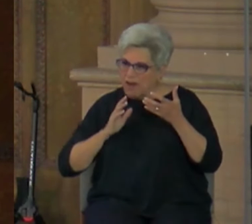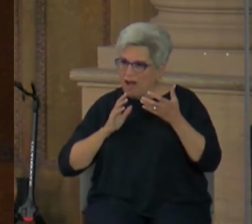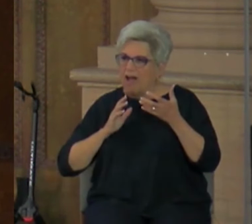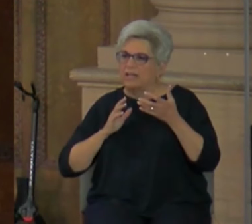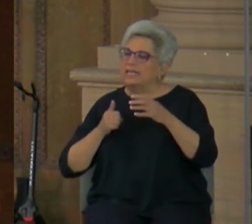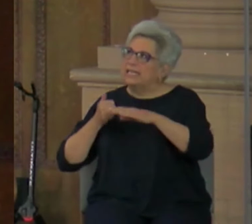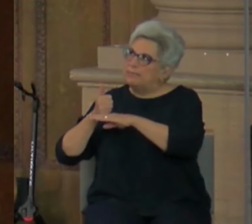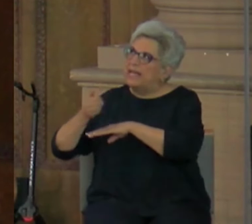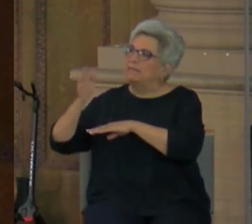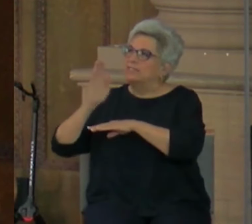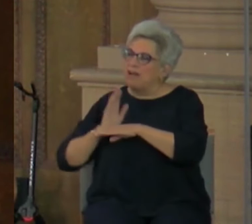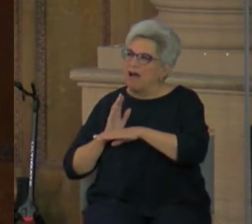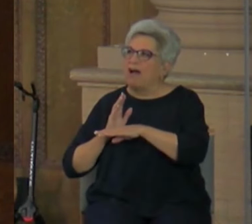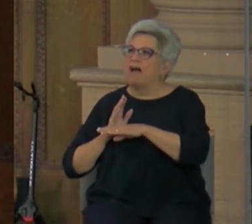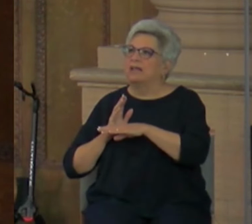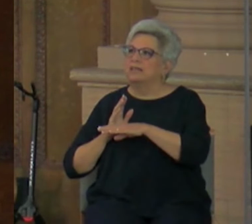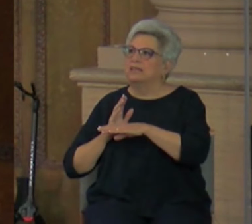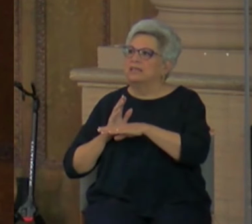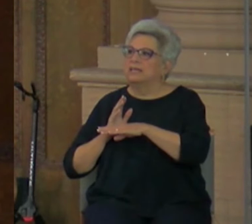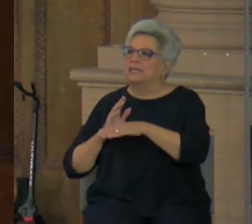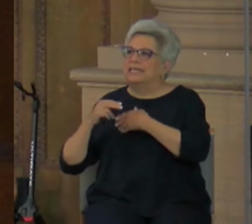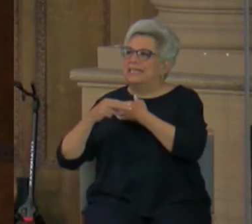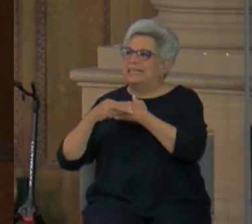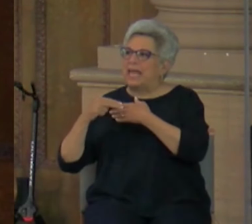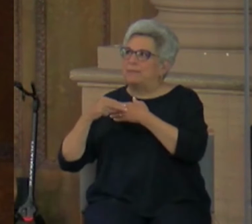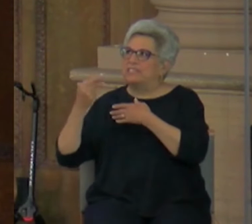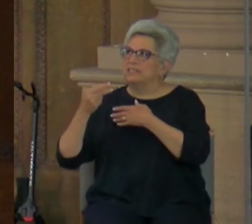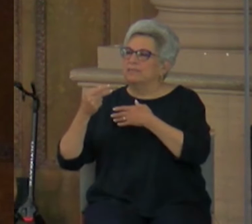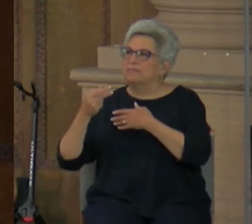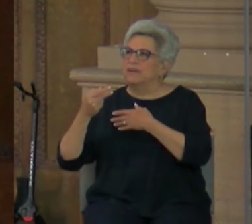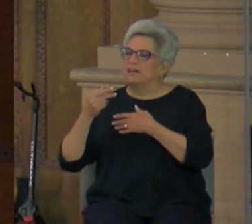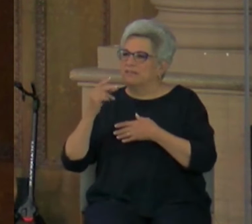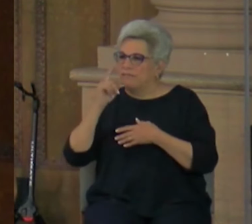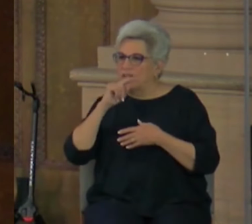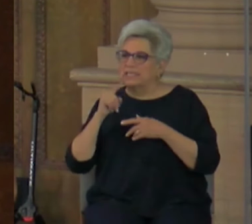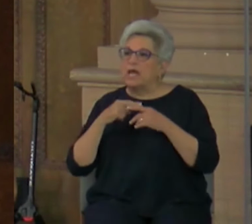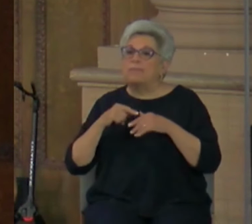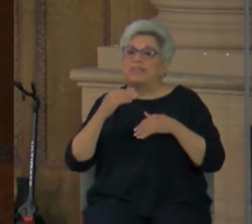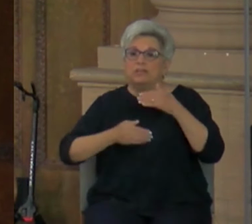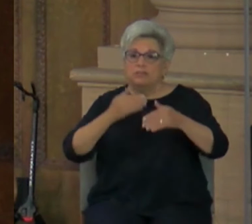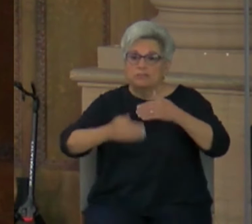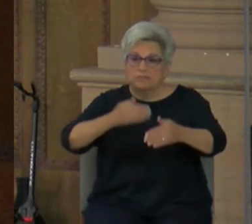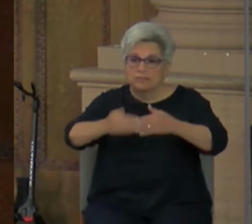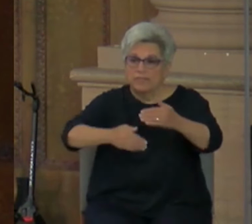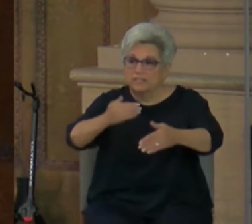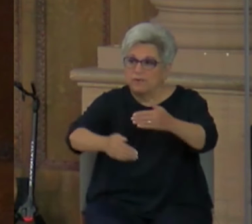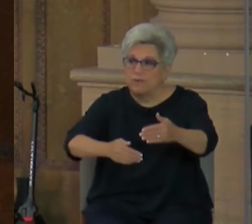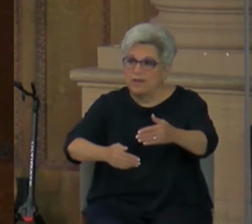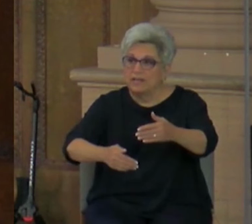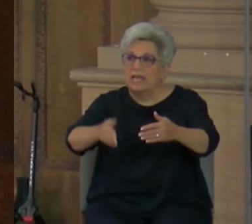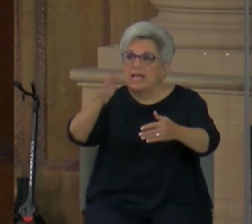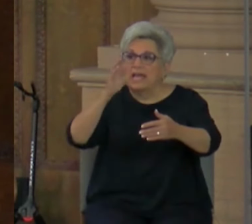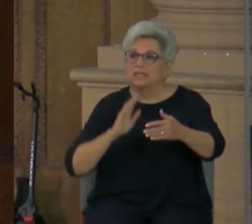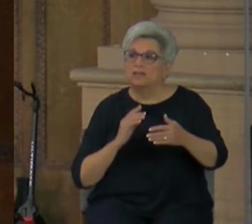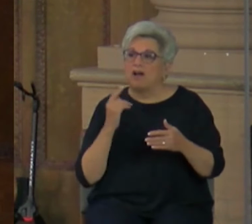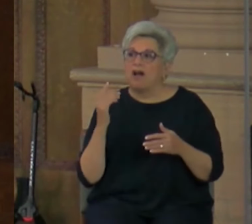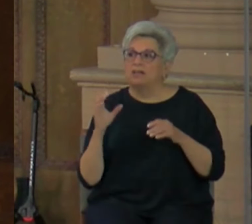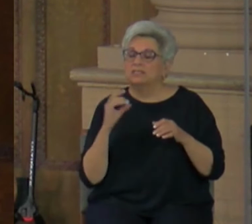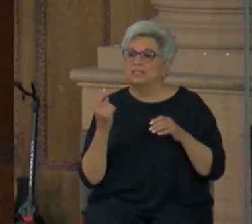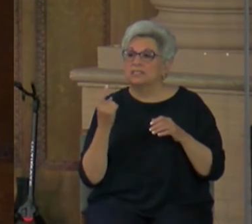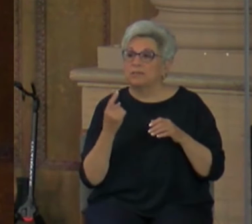caring, of not paying attention. But then you fast forward through the centuries, and God does something that really stops the mouths